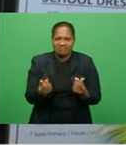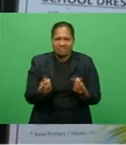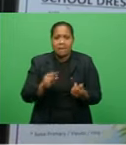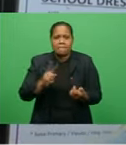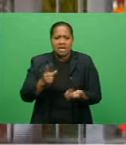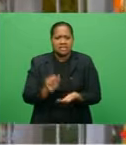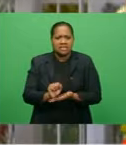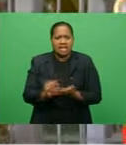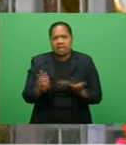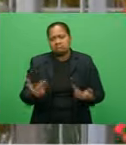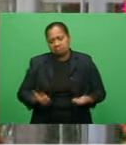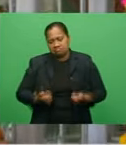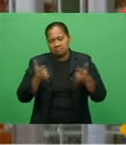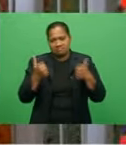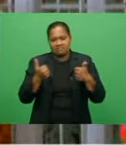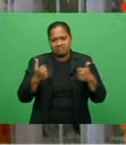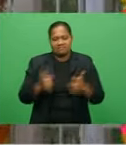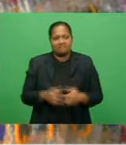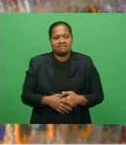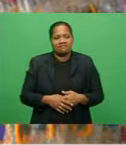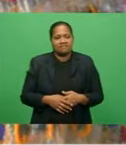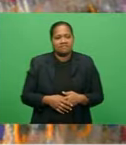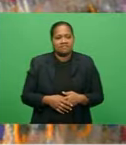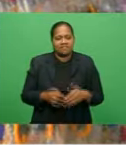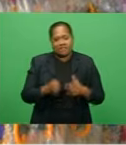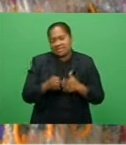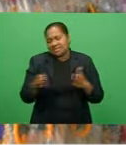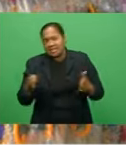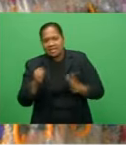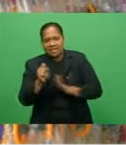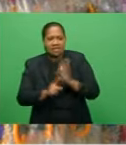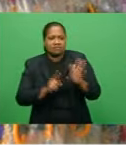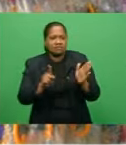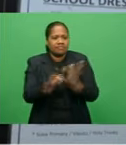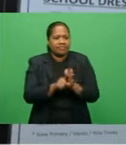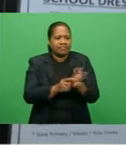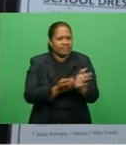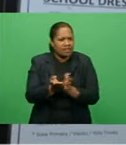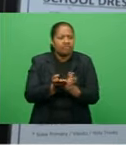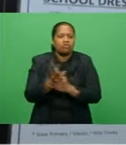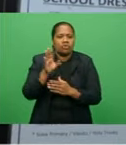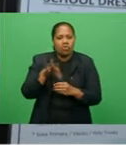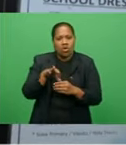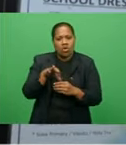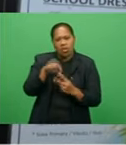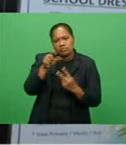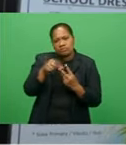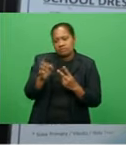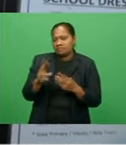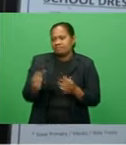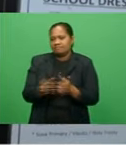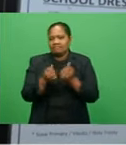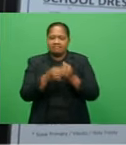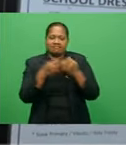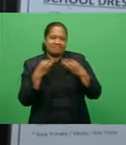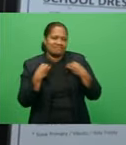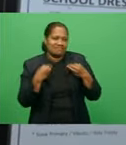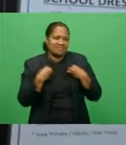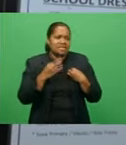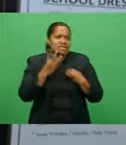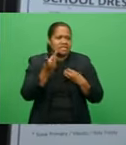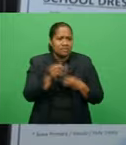good, not that bad. Patel says extending the hours of service has been an option for many businesses. They've already extended the hours. Some of them open even